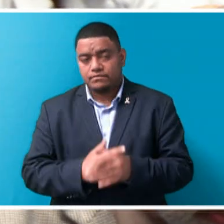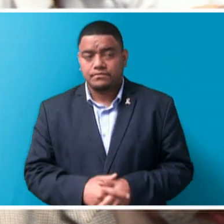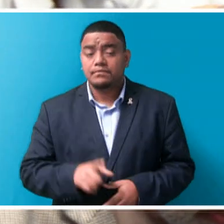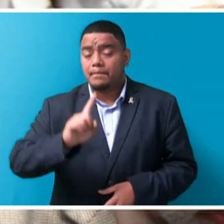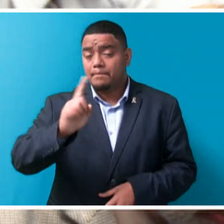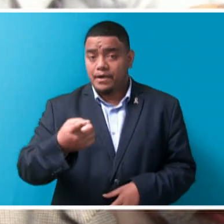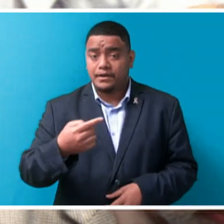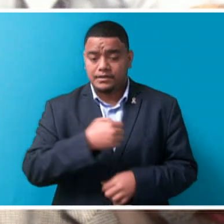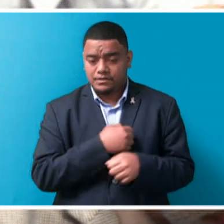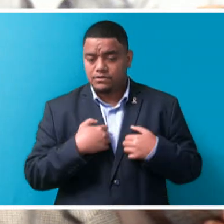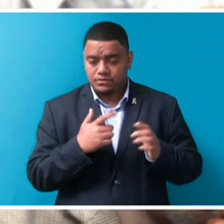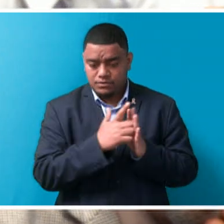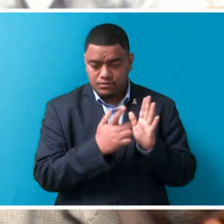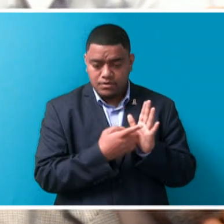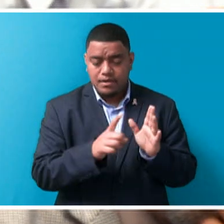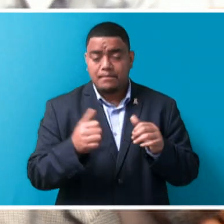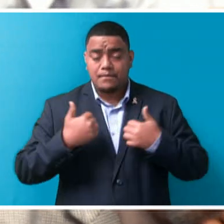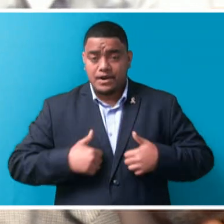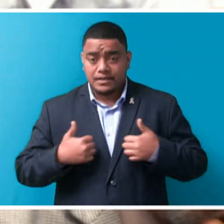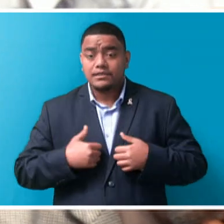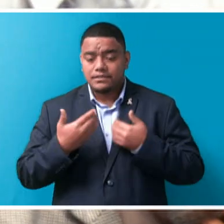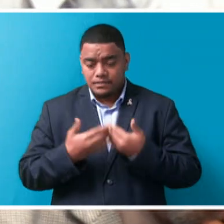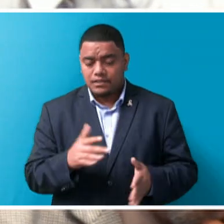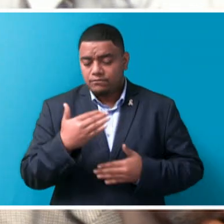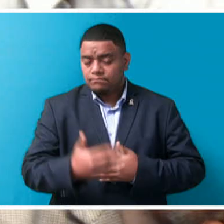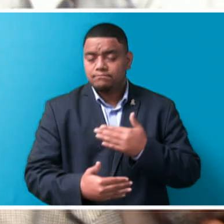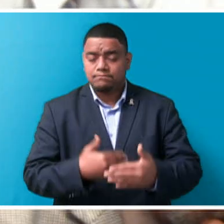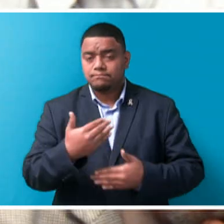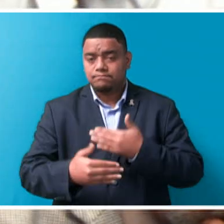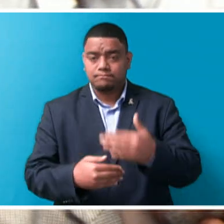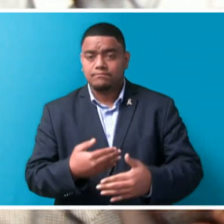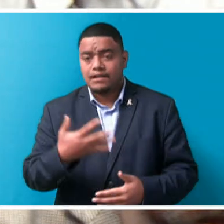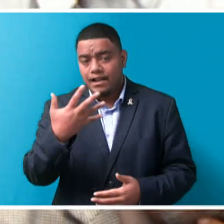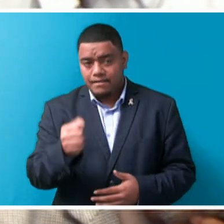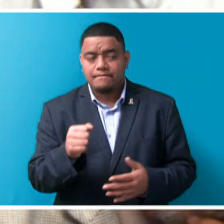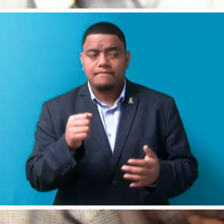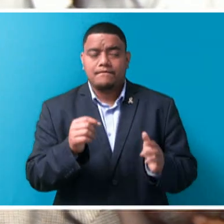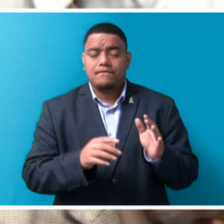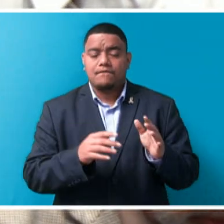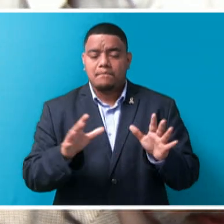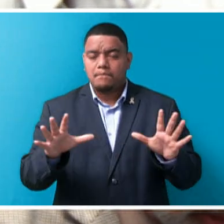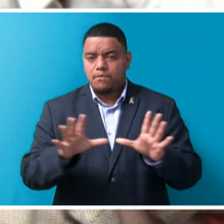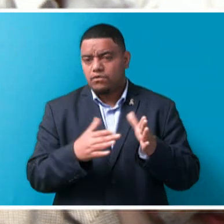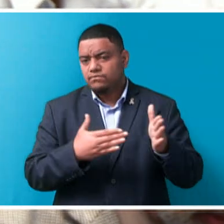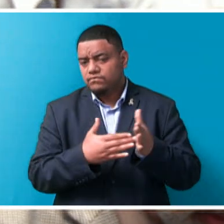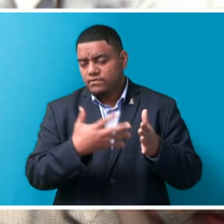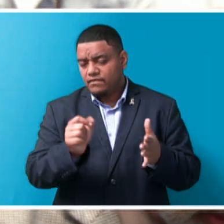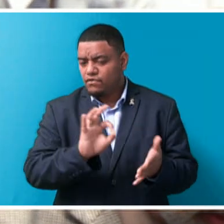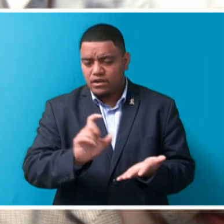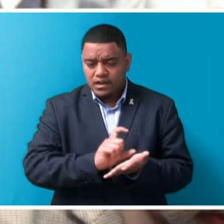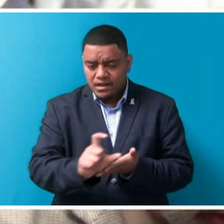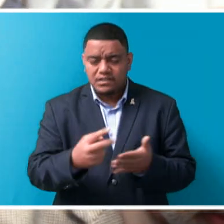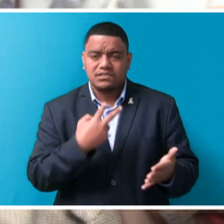as our judiciary and legal practitioners began to apply it, they hit significant roadblocks. Unclear